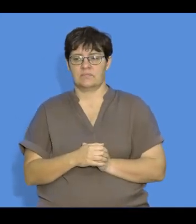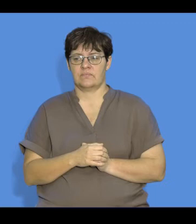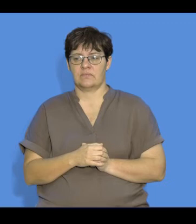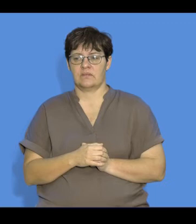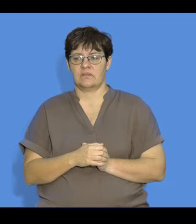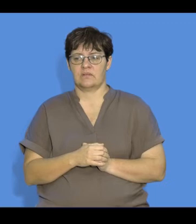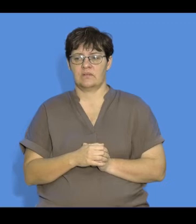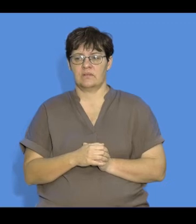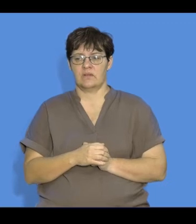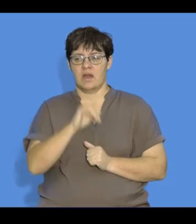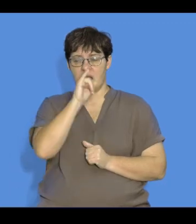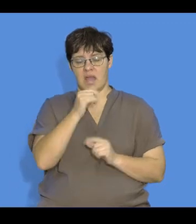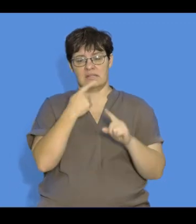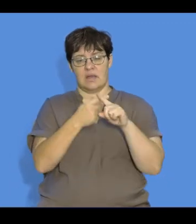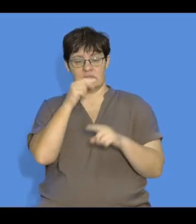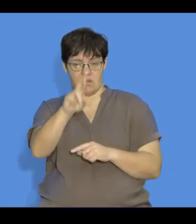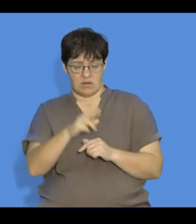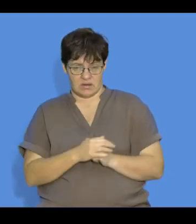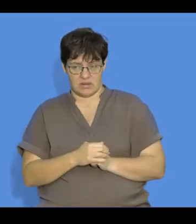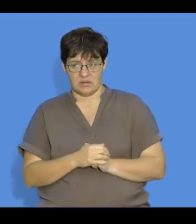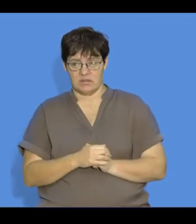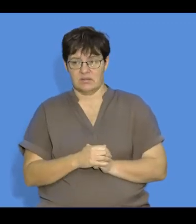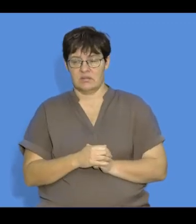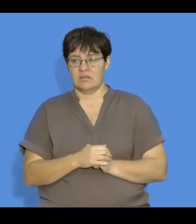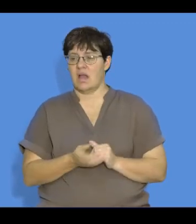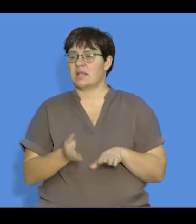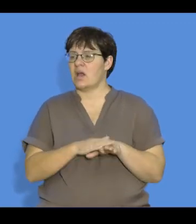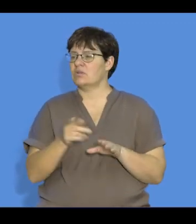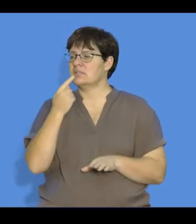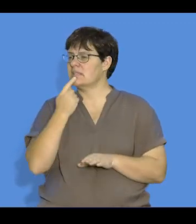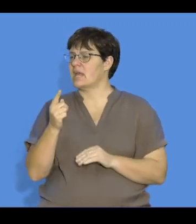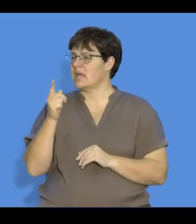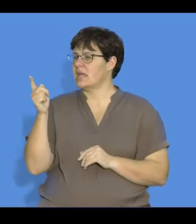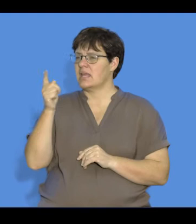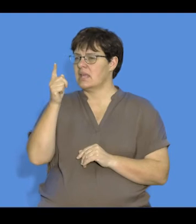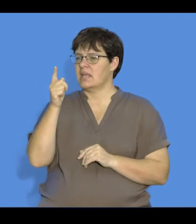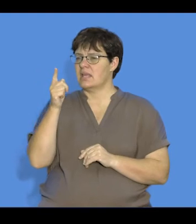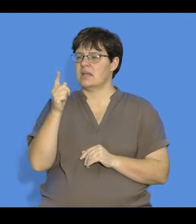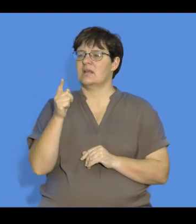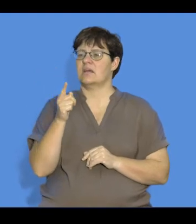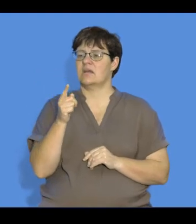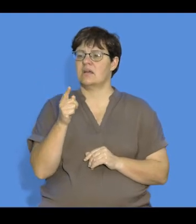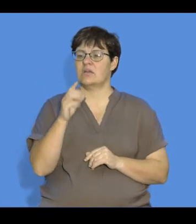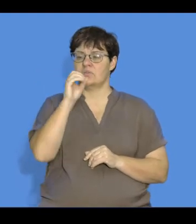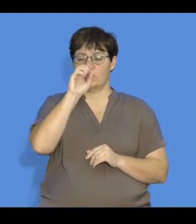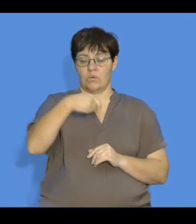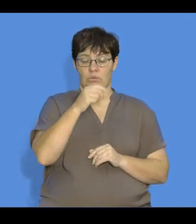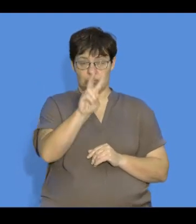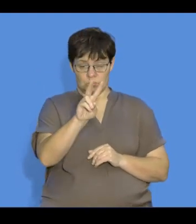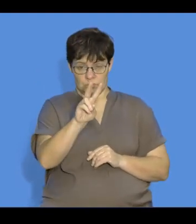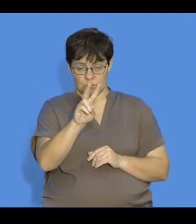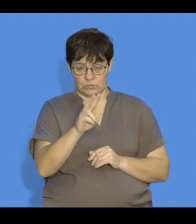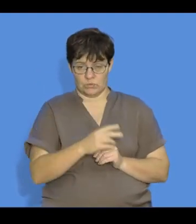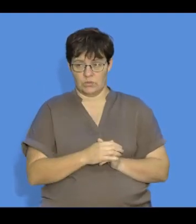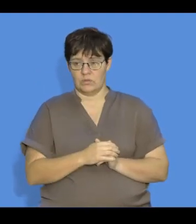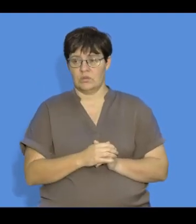that resistance. So the current, we are told, through the 11 ohm is 0.2. Okay, the resistance is